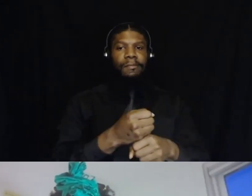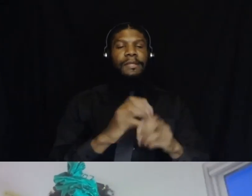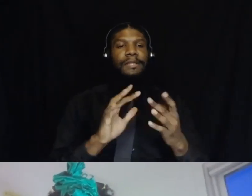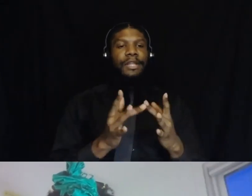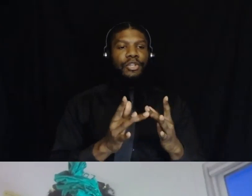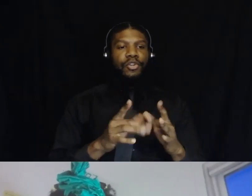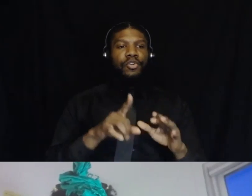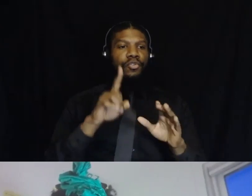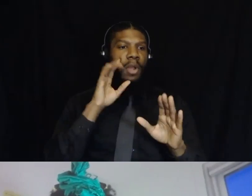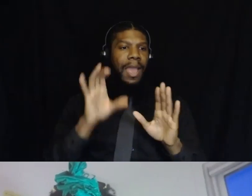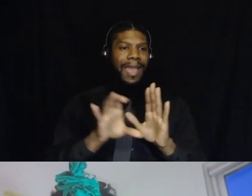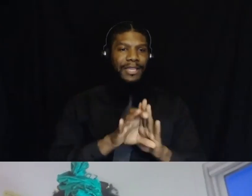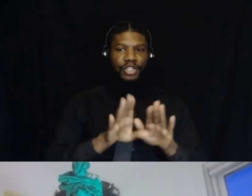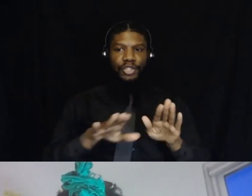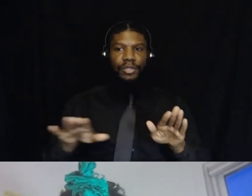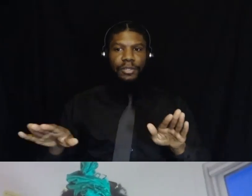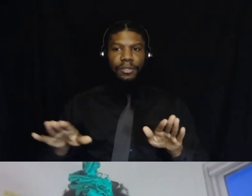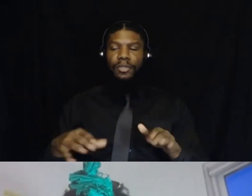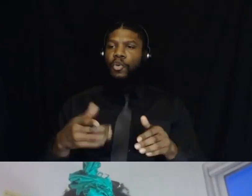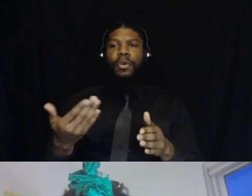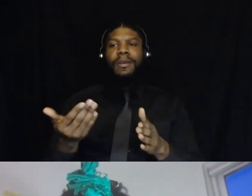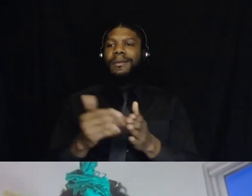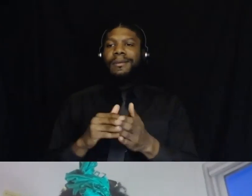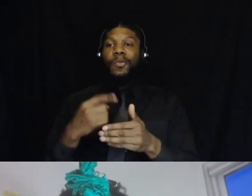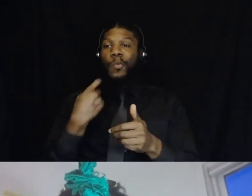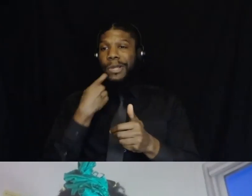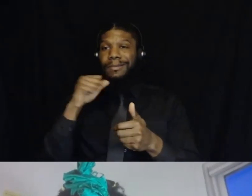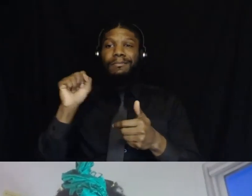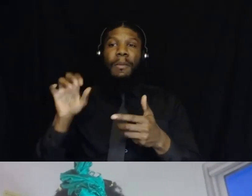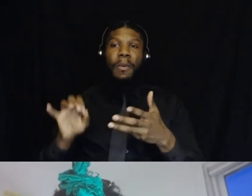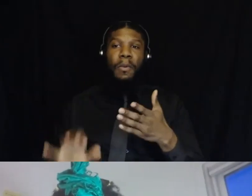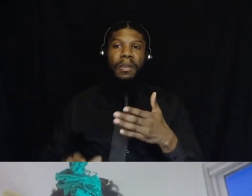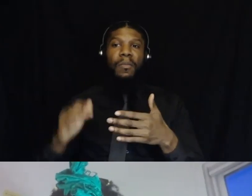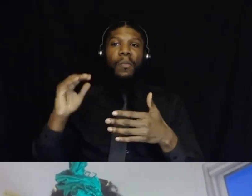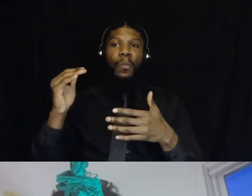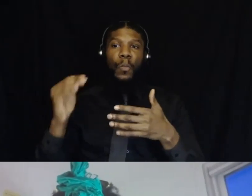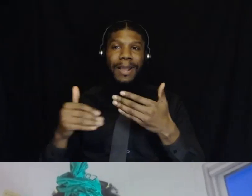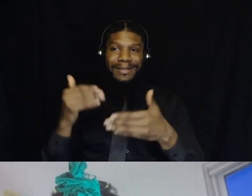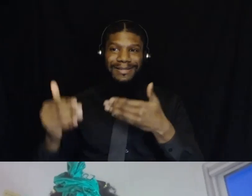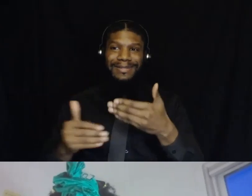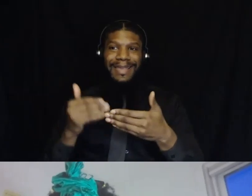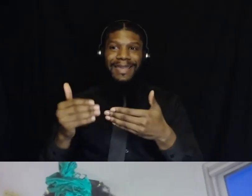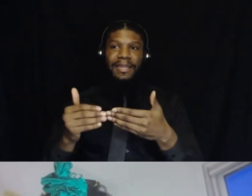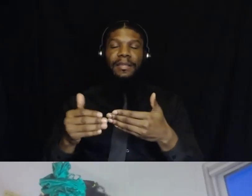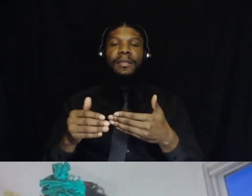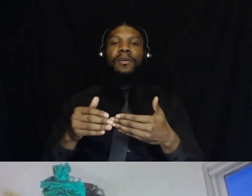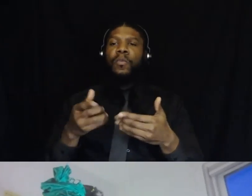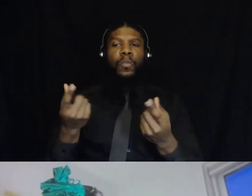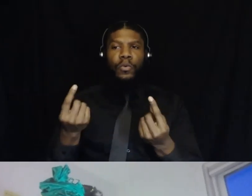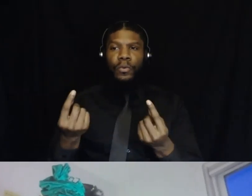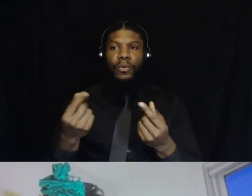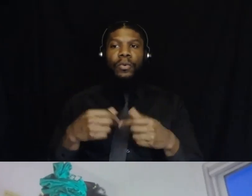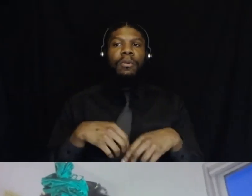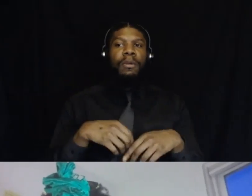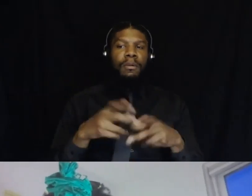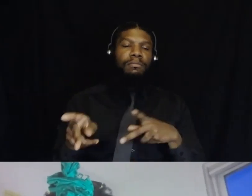images from social media, websites that you frequent, and then you'll take screenshots of those images on